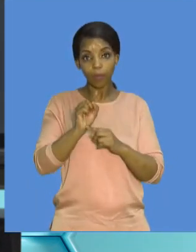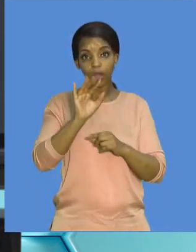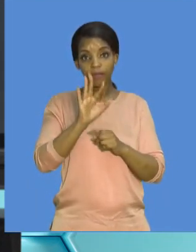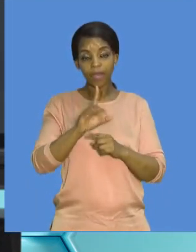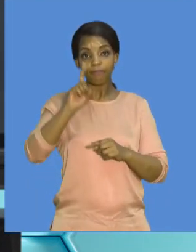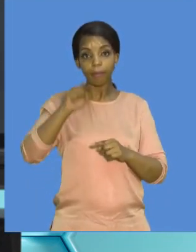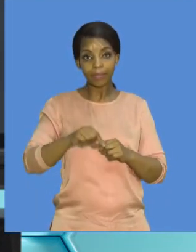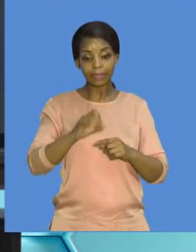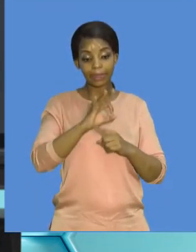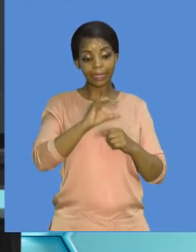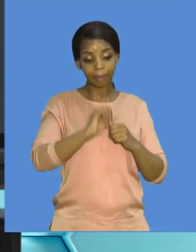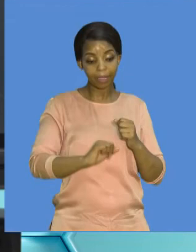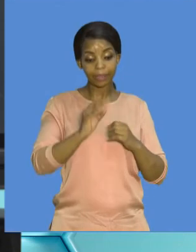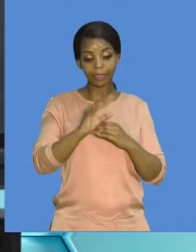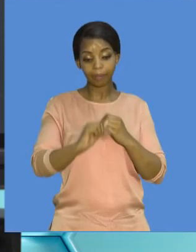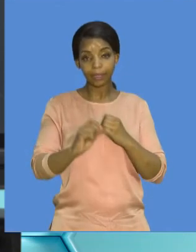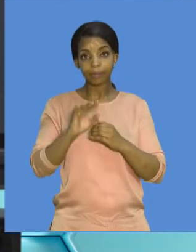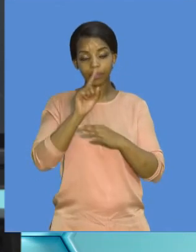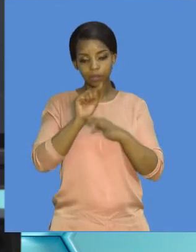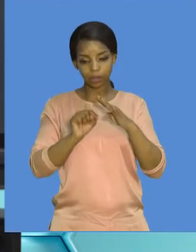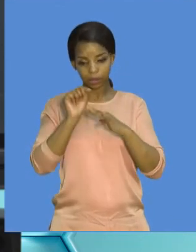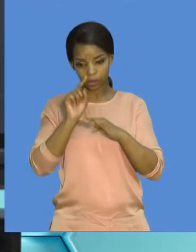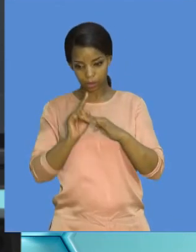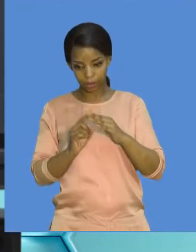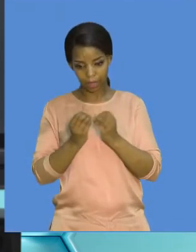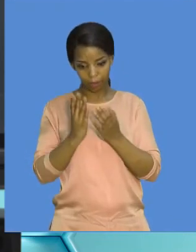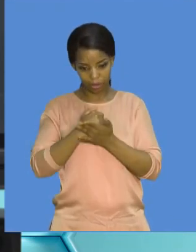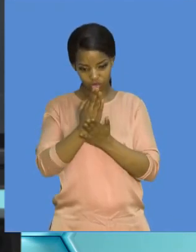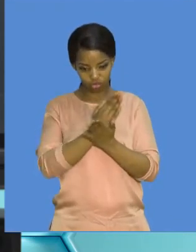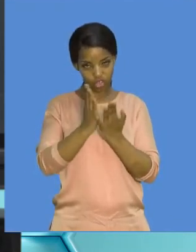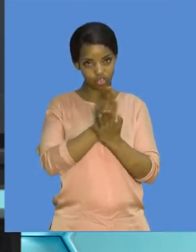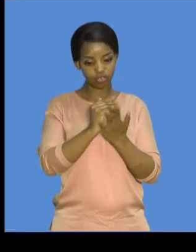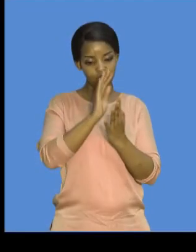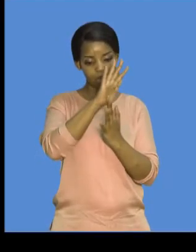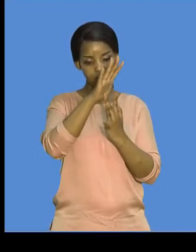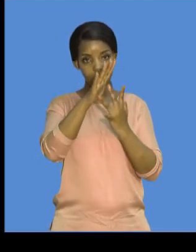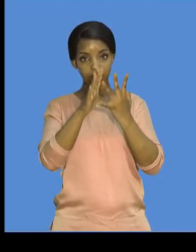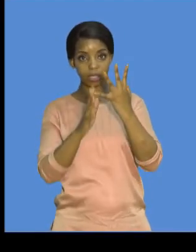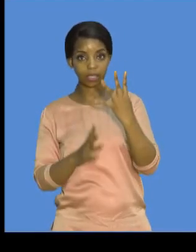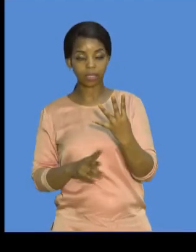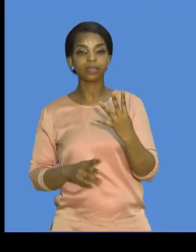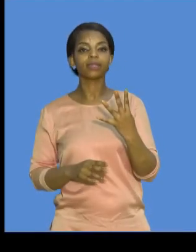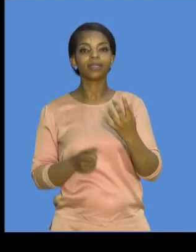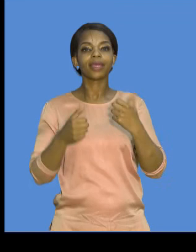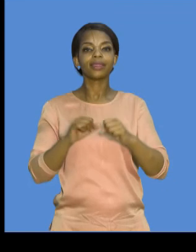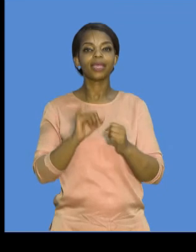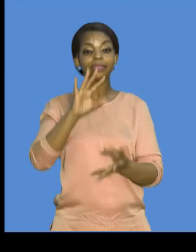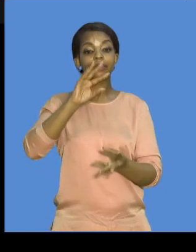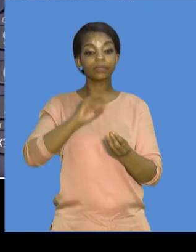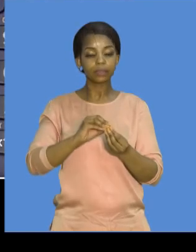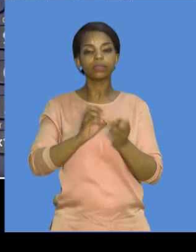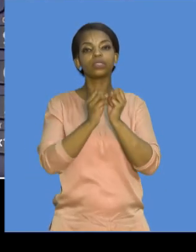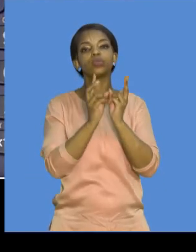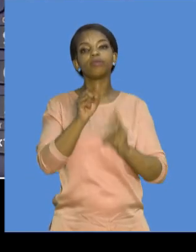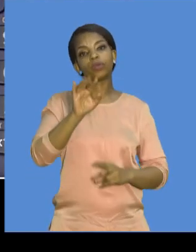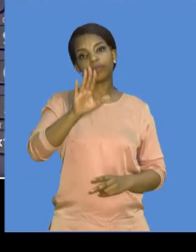particular duration. When you add it, it must amount to the 12.5%. Now, if we just maybe look